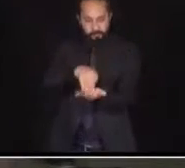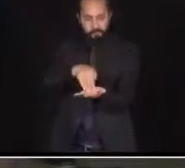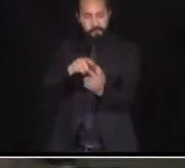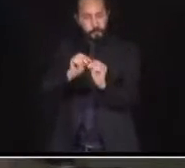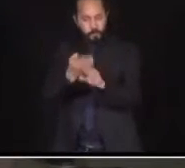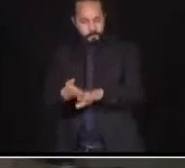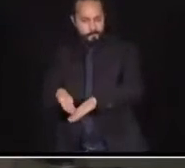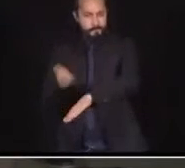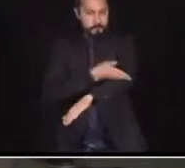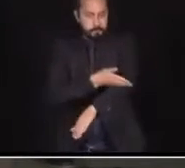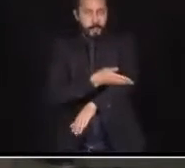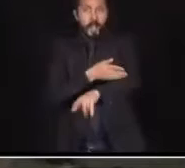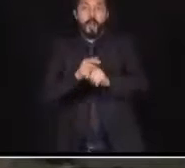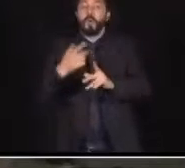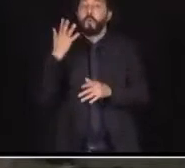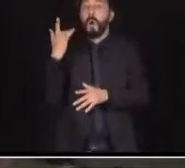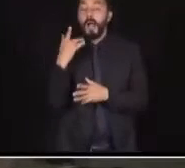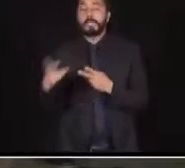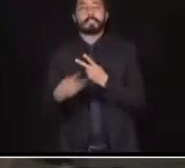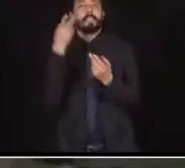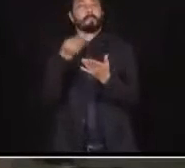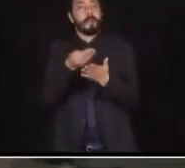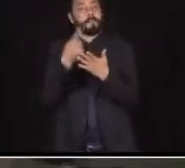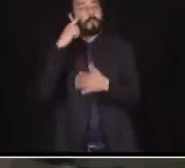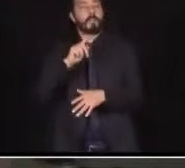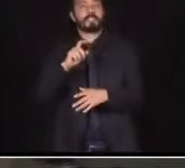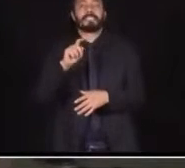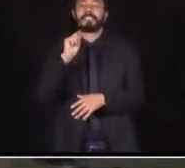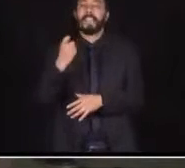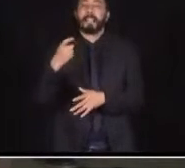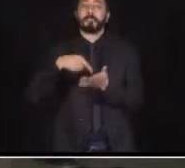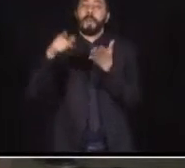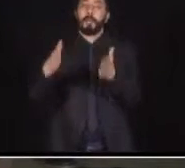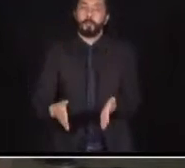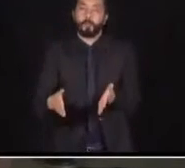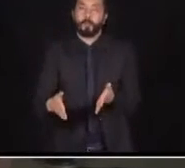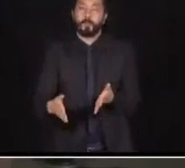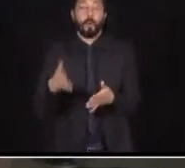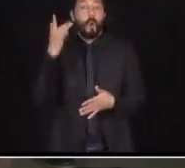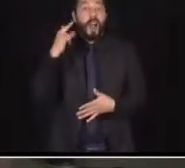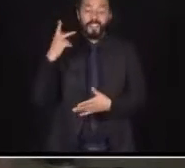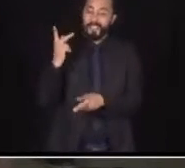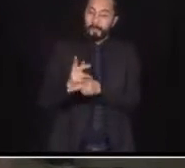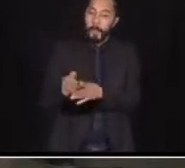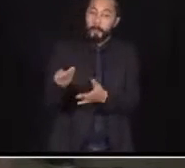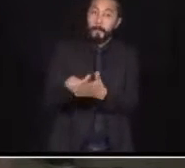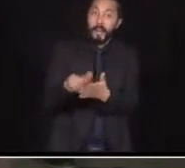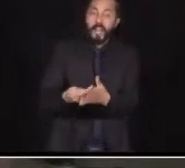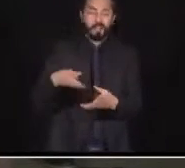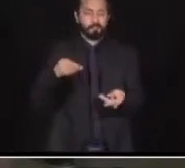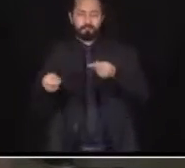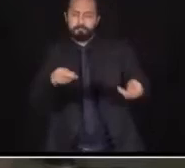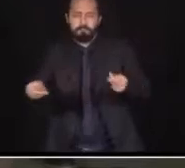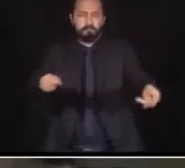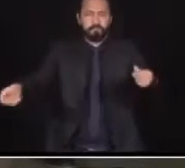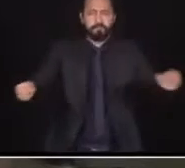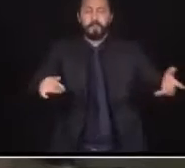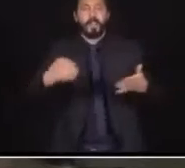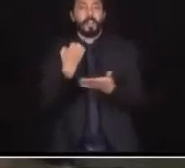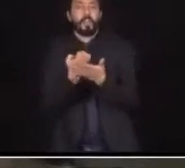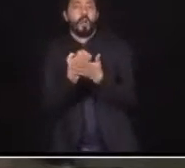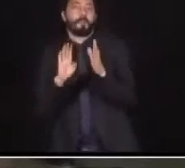pocket until they can go out and they can go spend it and get the economy going. Simple economics, but I'm going to pass it over to the